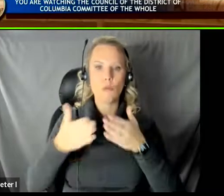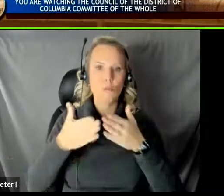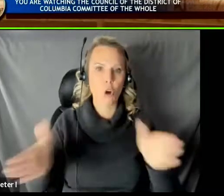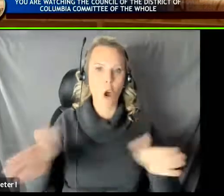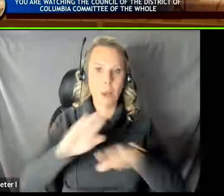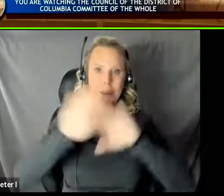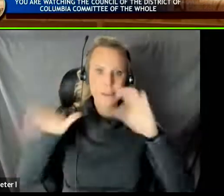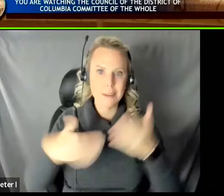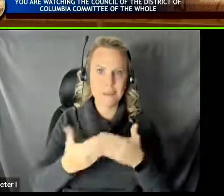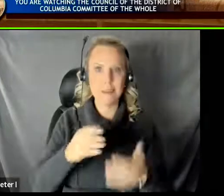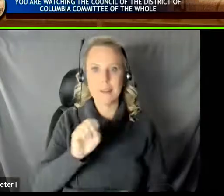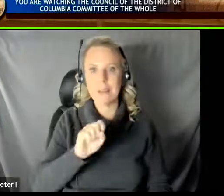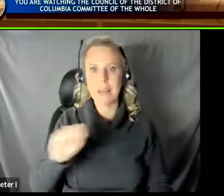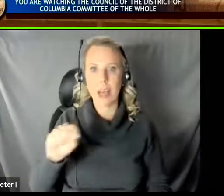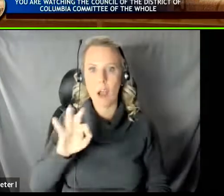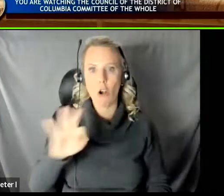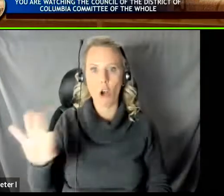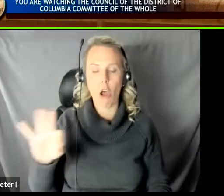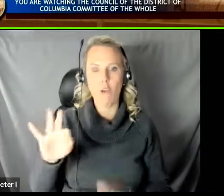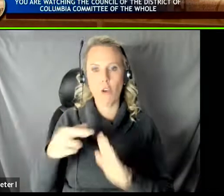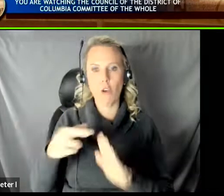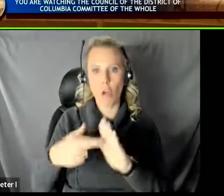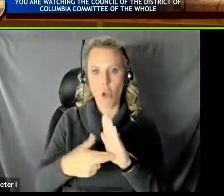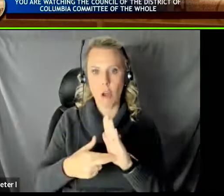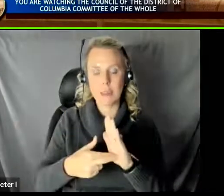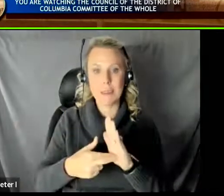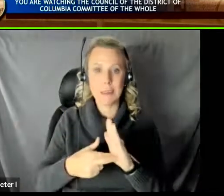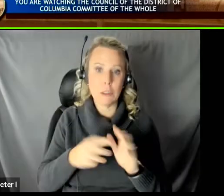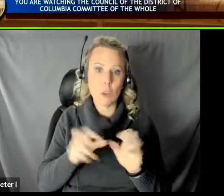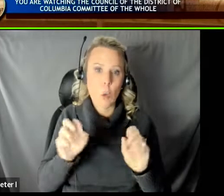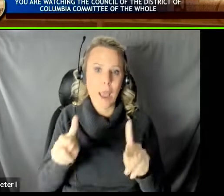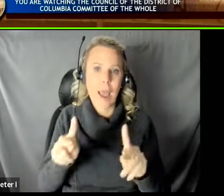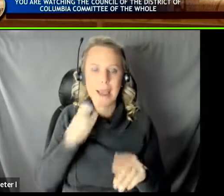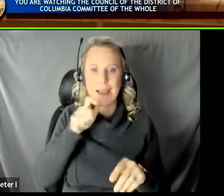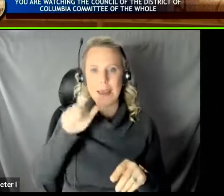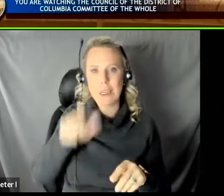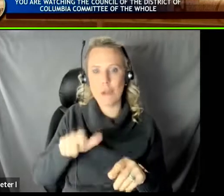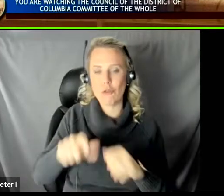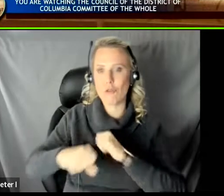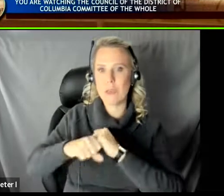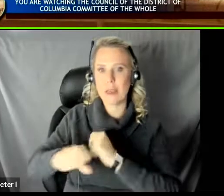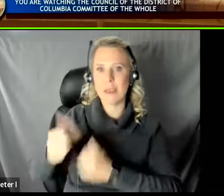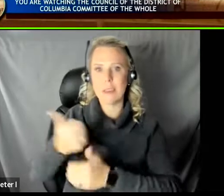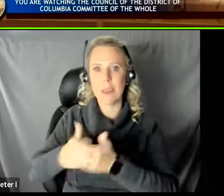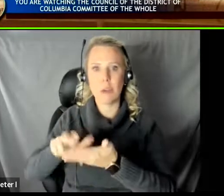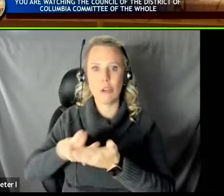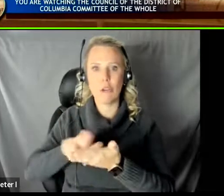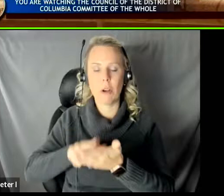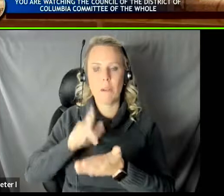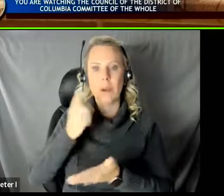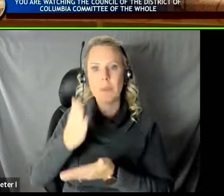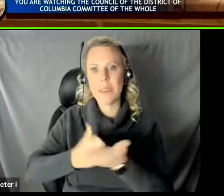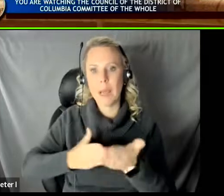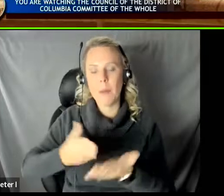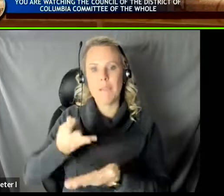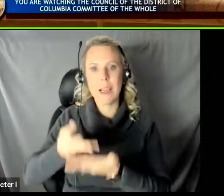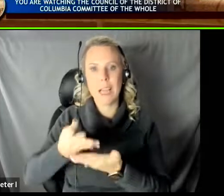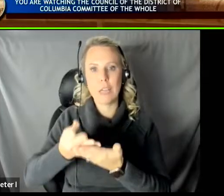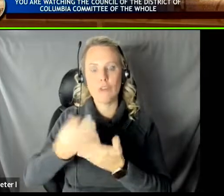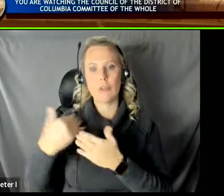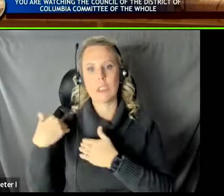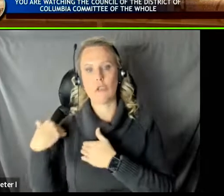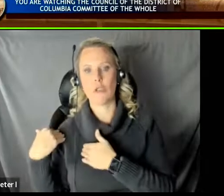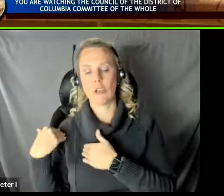desirable and necessary to protect subcontractors from potential financial distress. As such, the print for